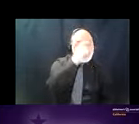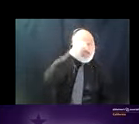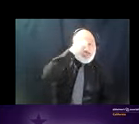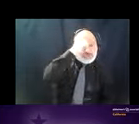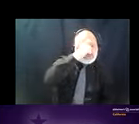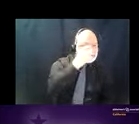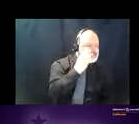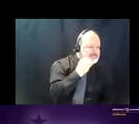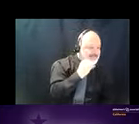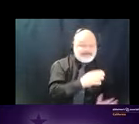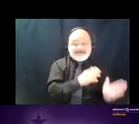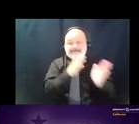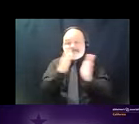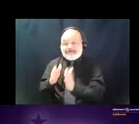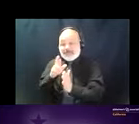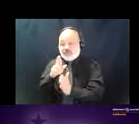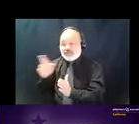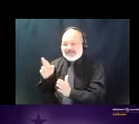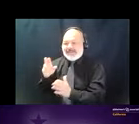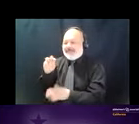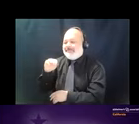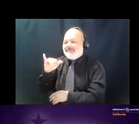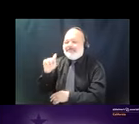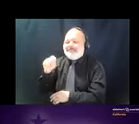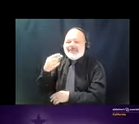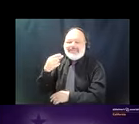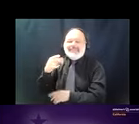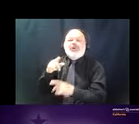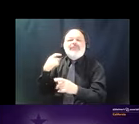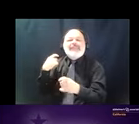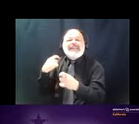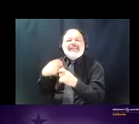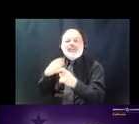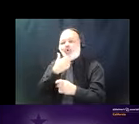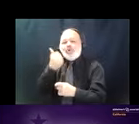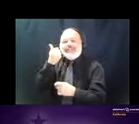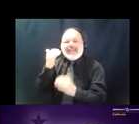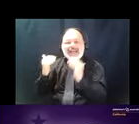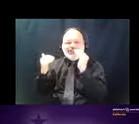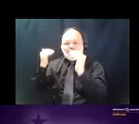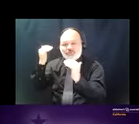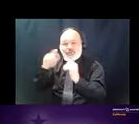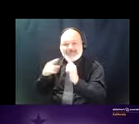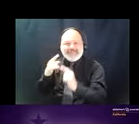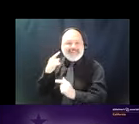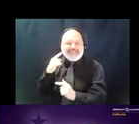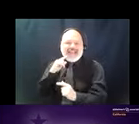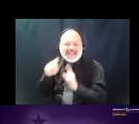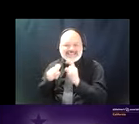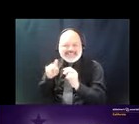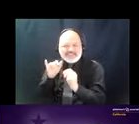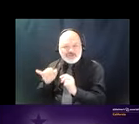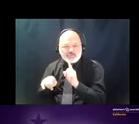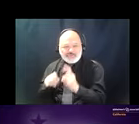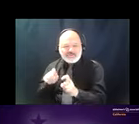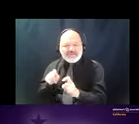biggest myth that pops in the mind of Latino older adults when they were asked this question, and